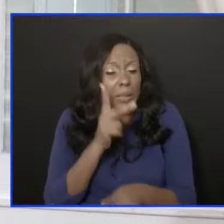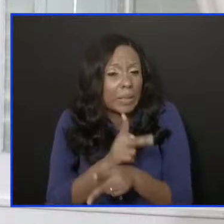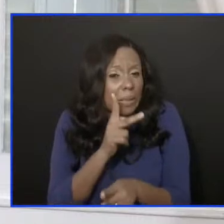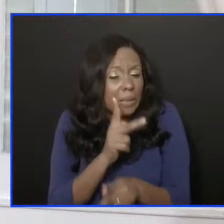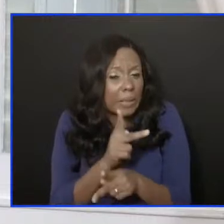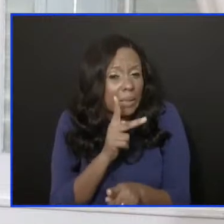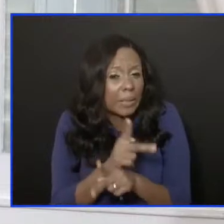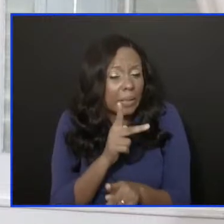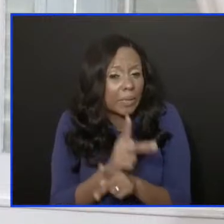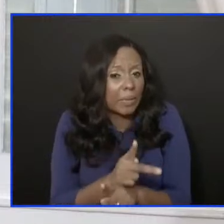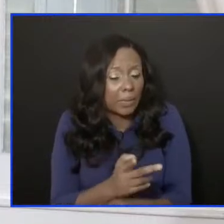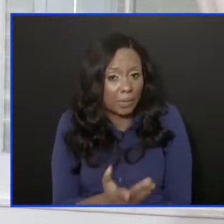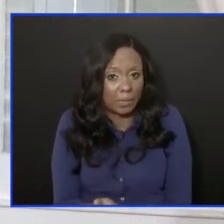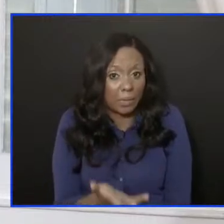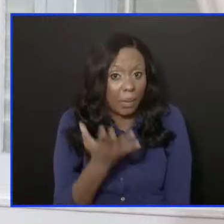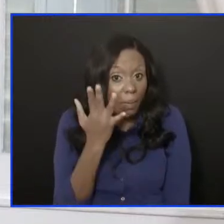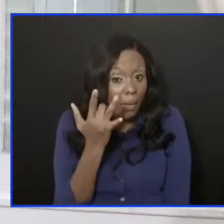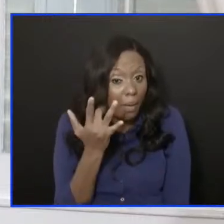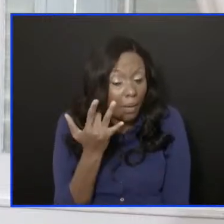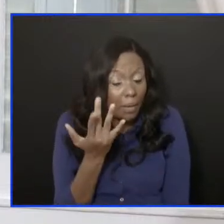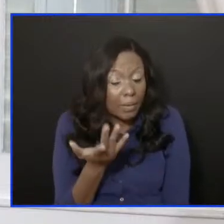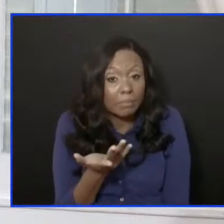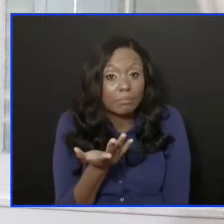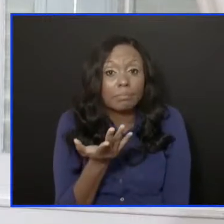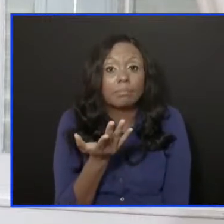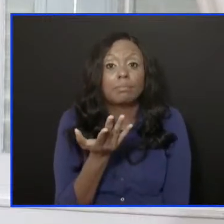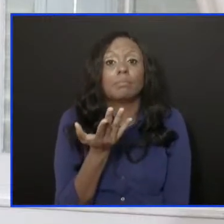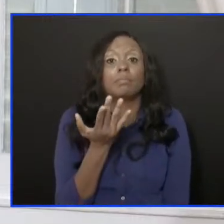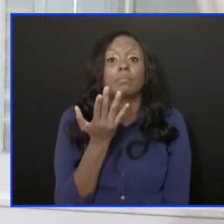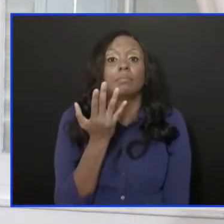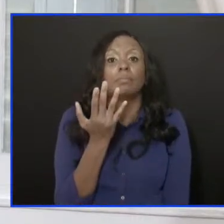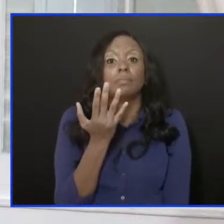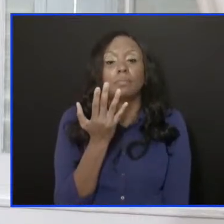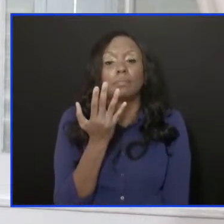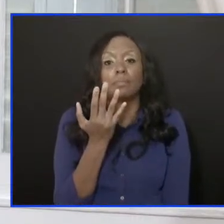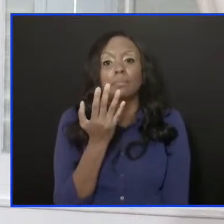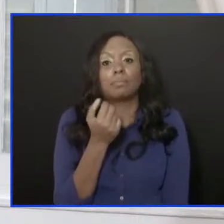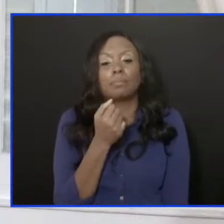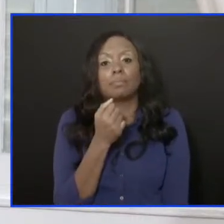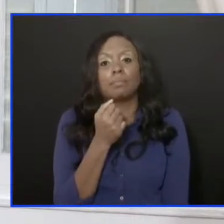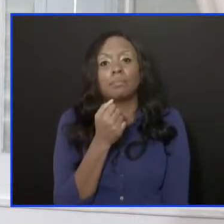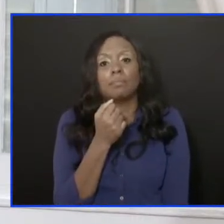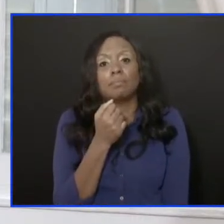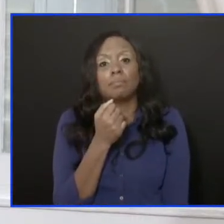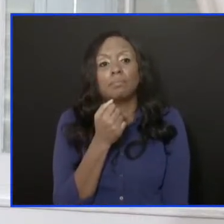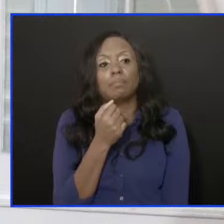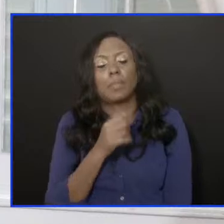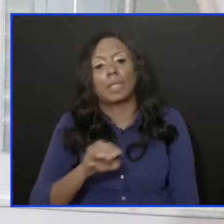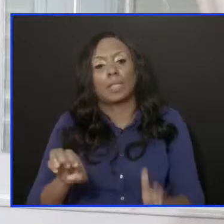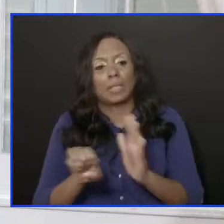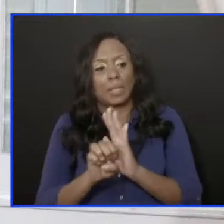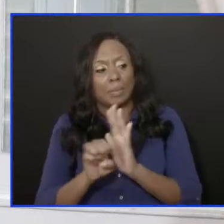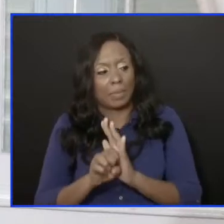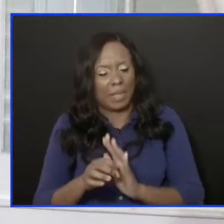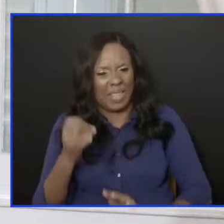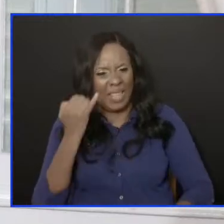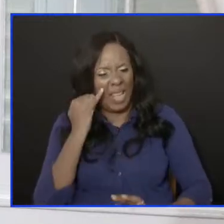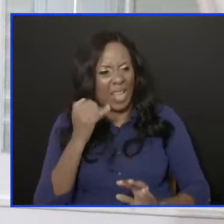why? Because if we get outbreaks in institutions that